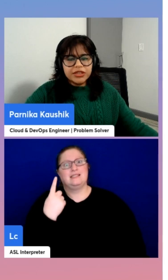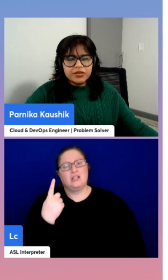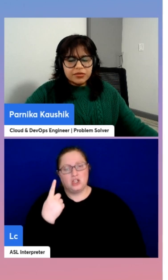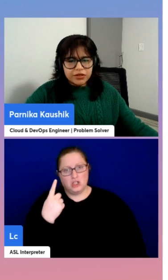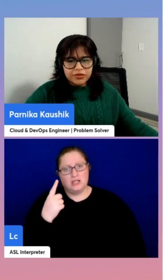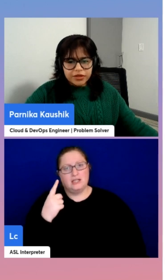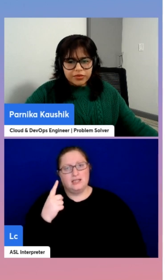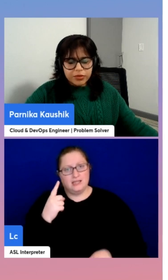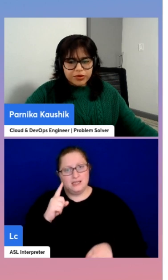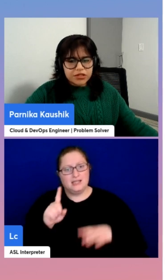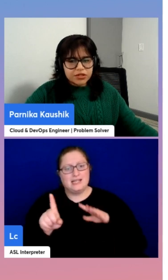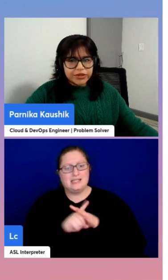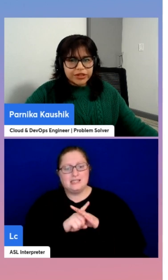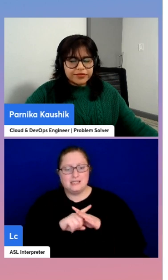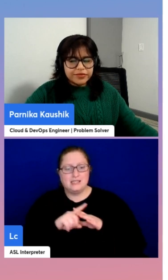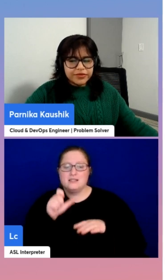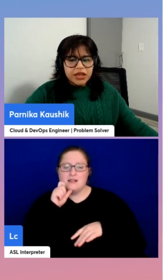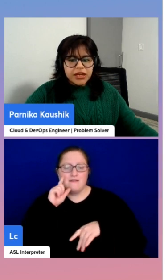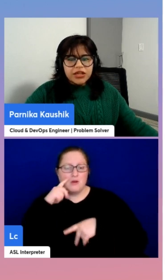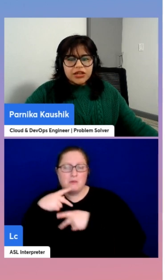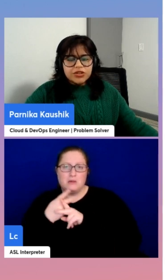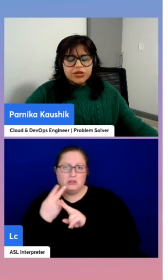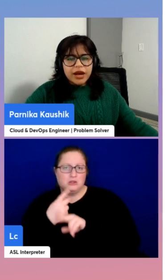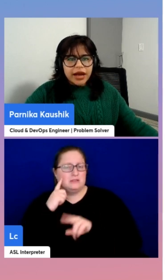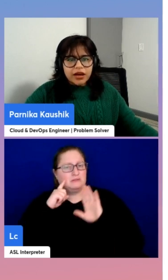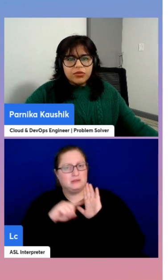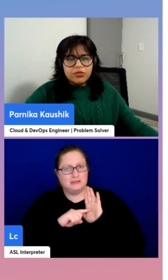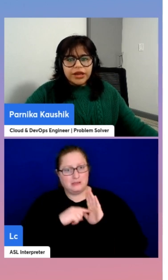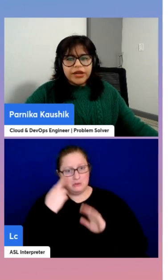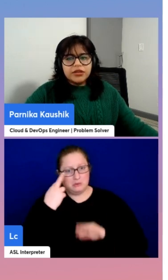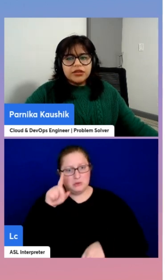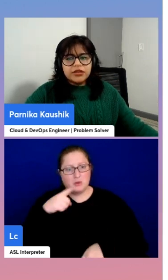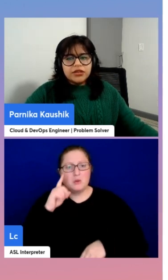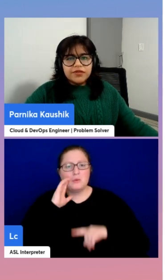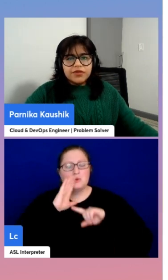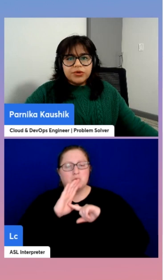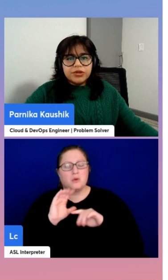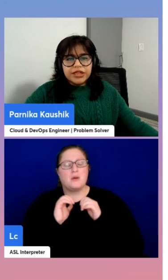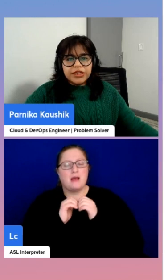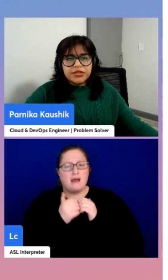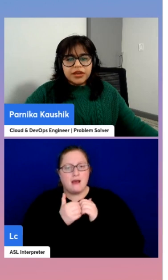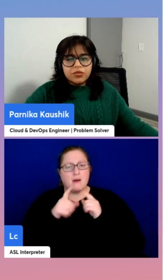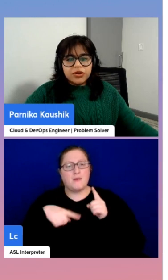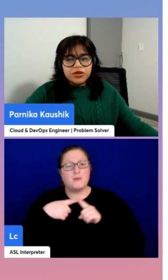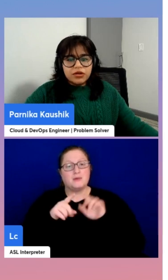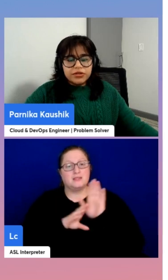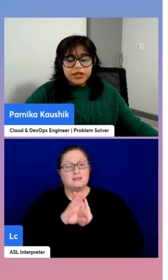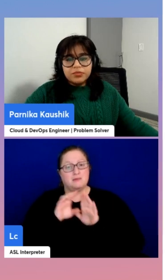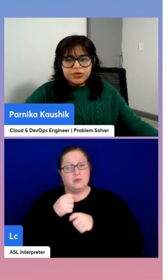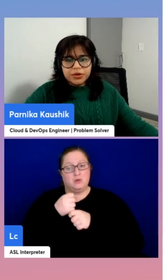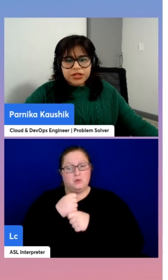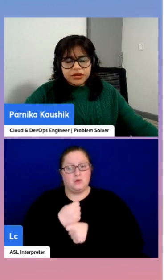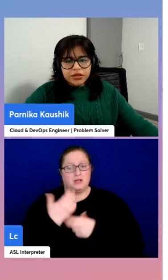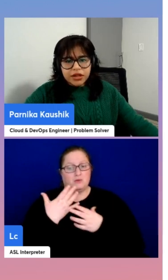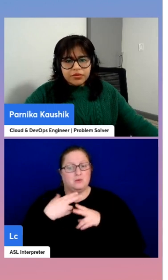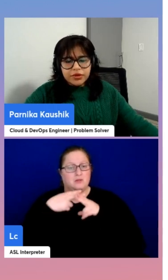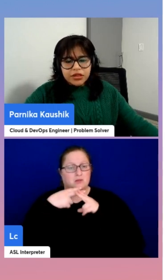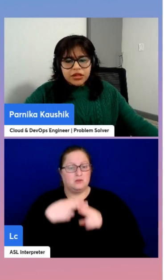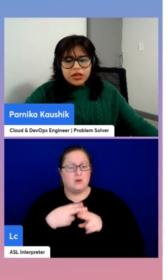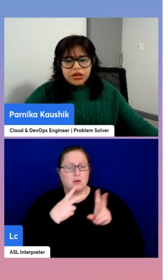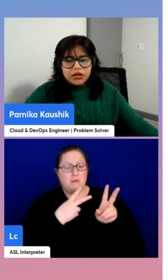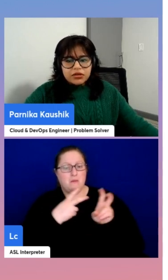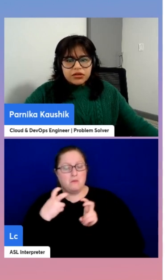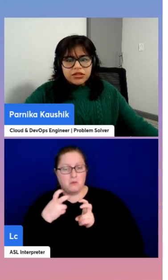production use, but for demo purposes only. It'll show you how when a developer creates what is called a pull request on